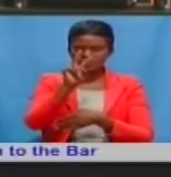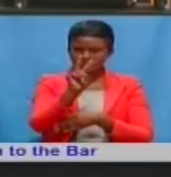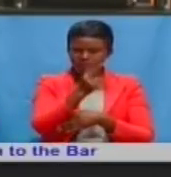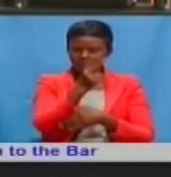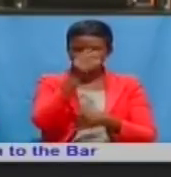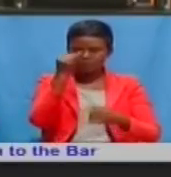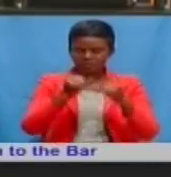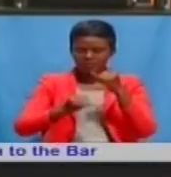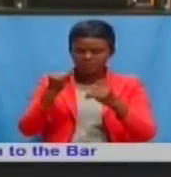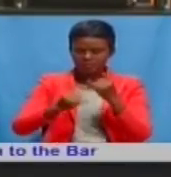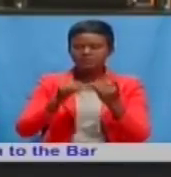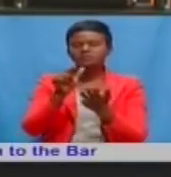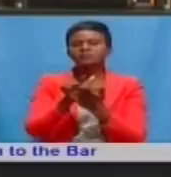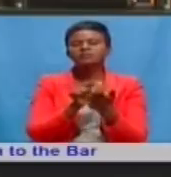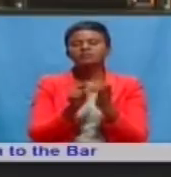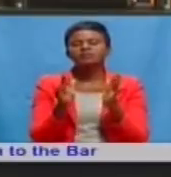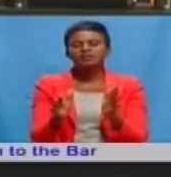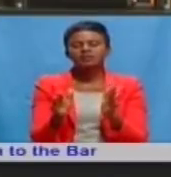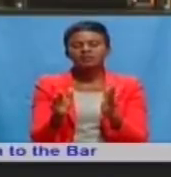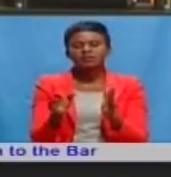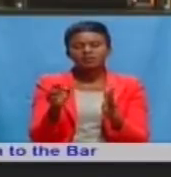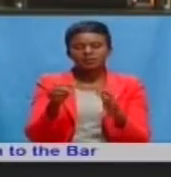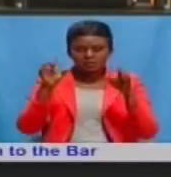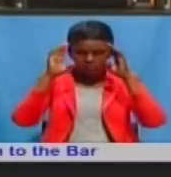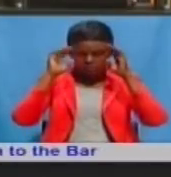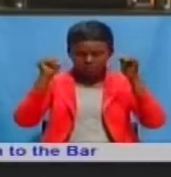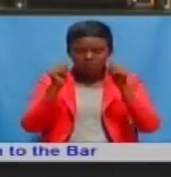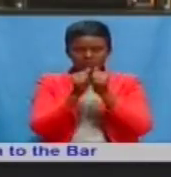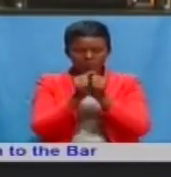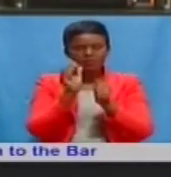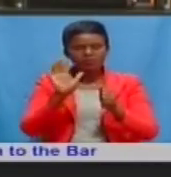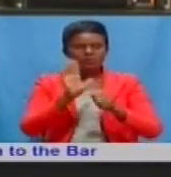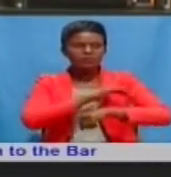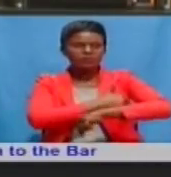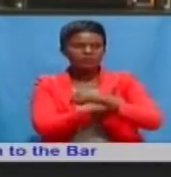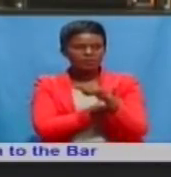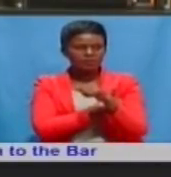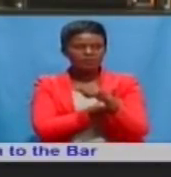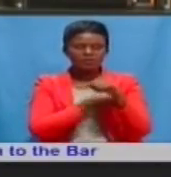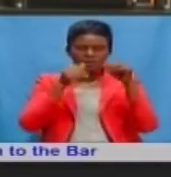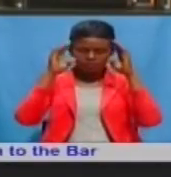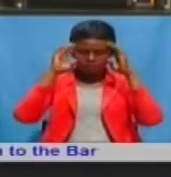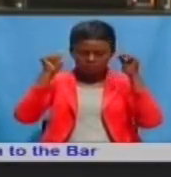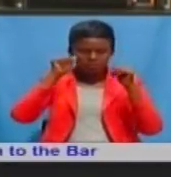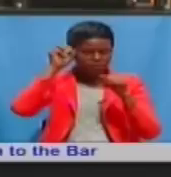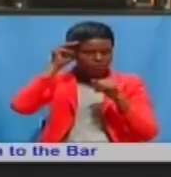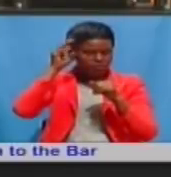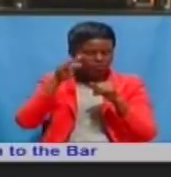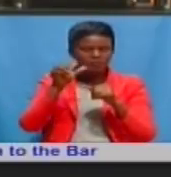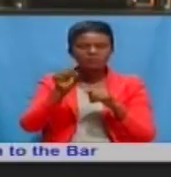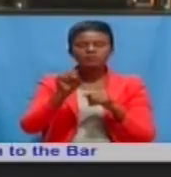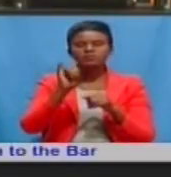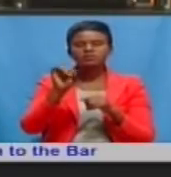batch of legal practitioners. The president was accompanied by the First Lady Esther, Presidential Affairs Minister Freedom